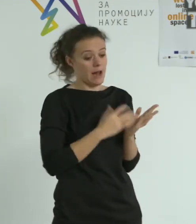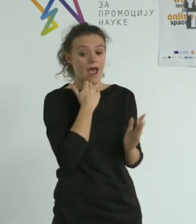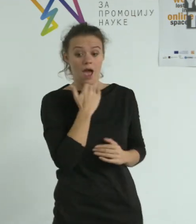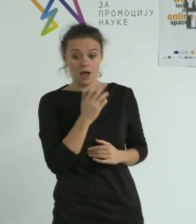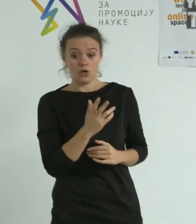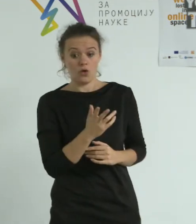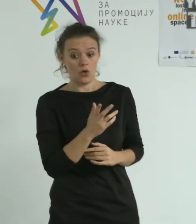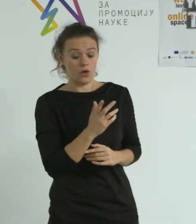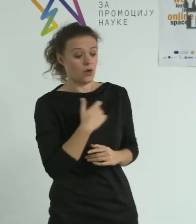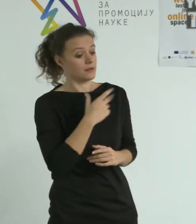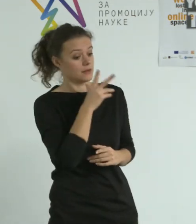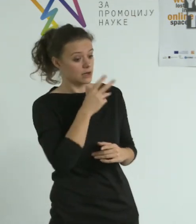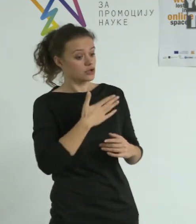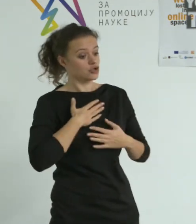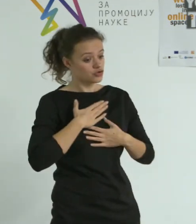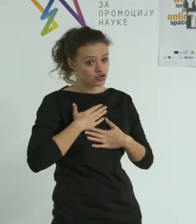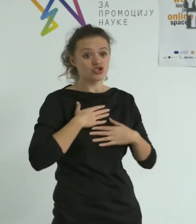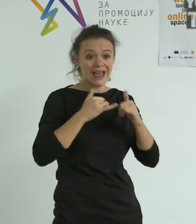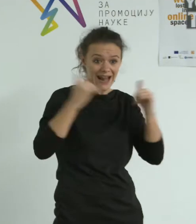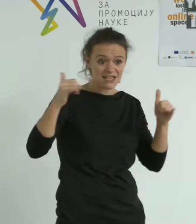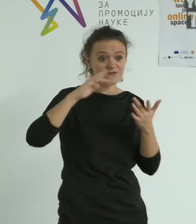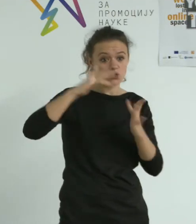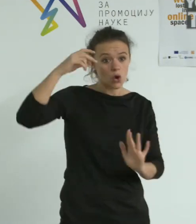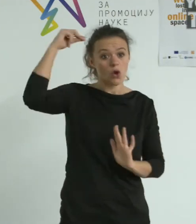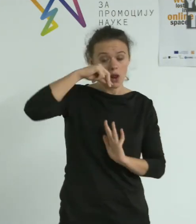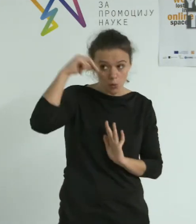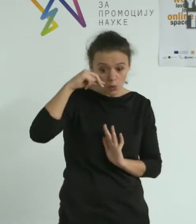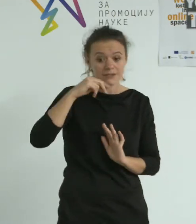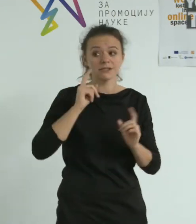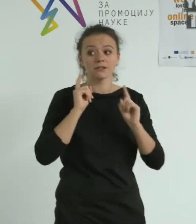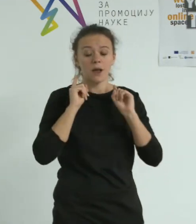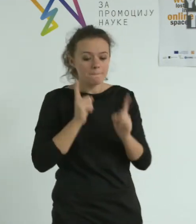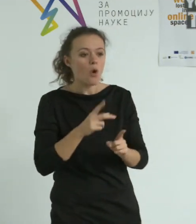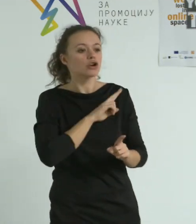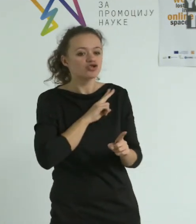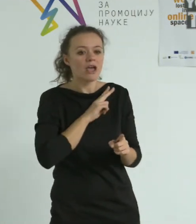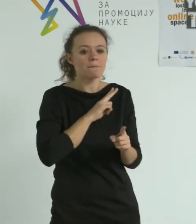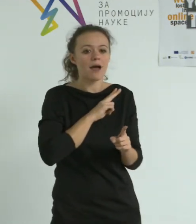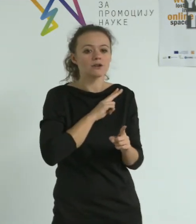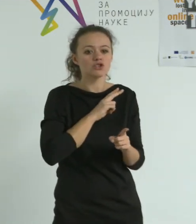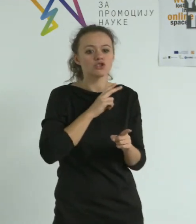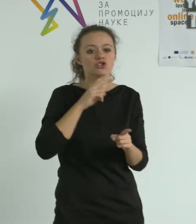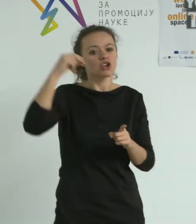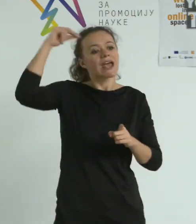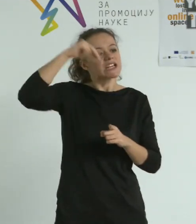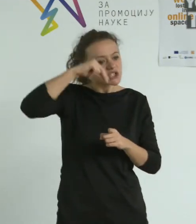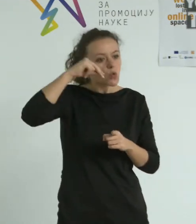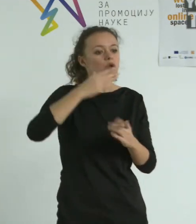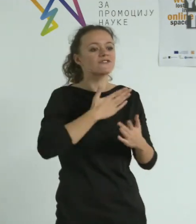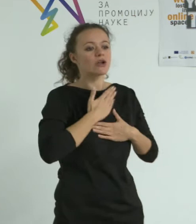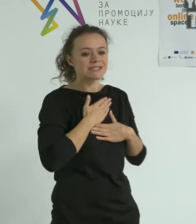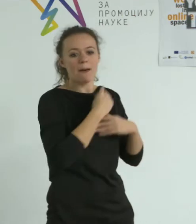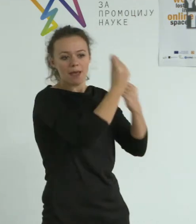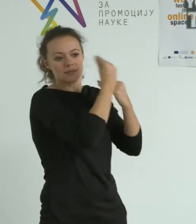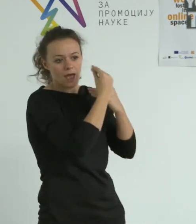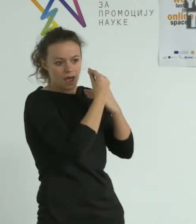want to develop an online course, you need to at least have some experience being a learner yourself. And